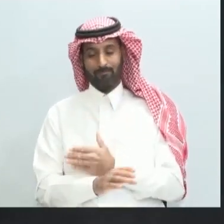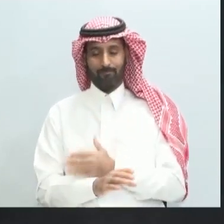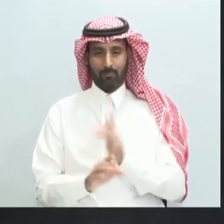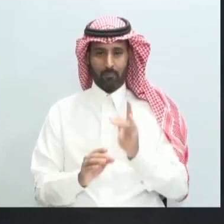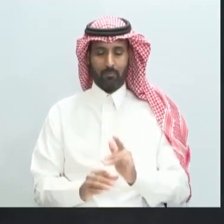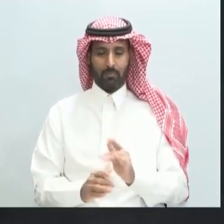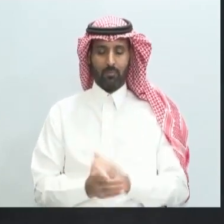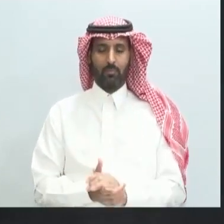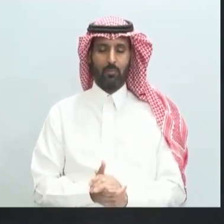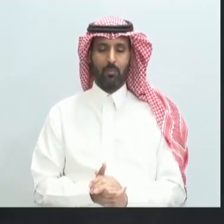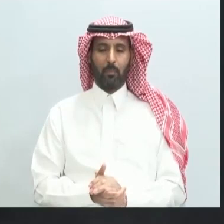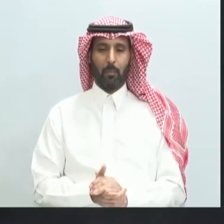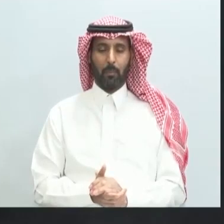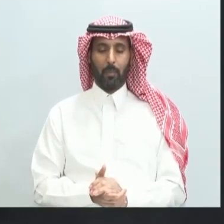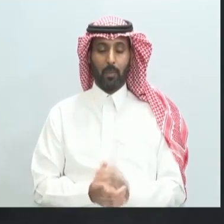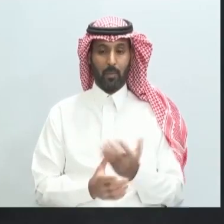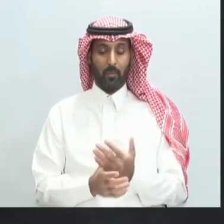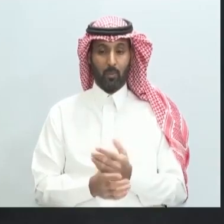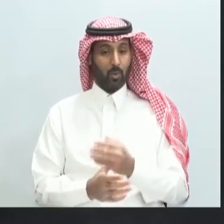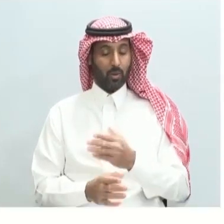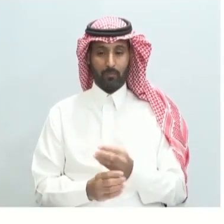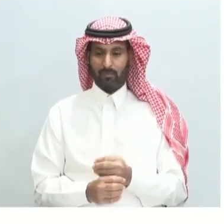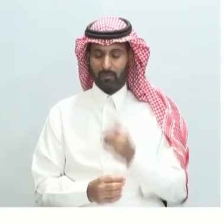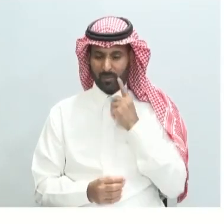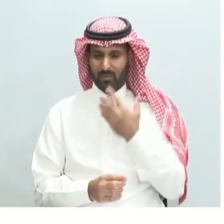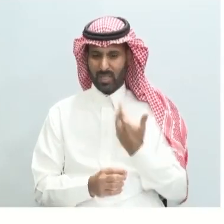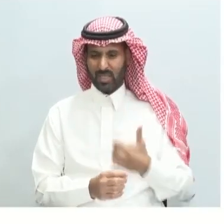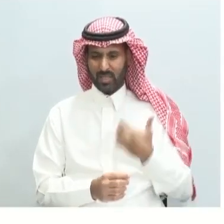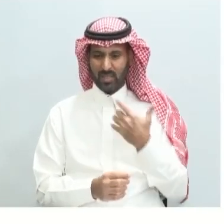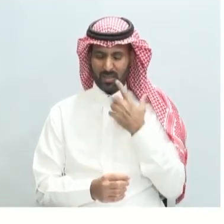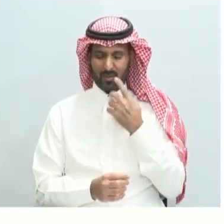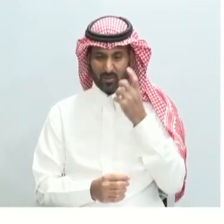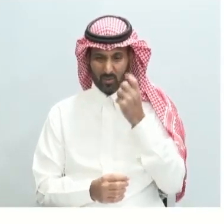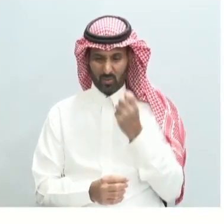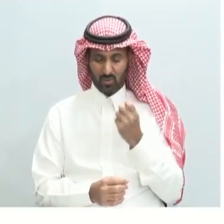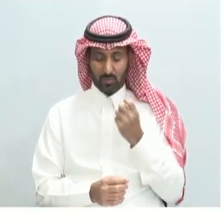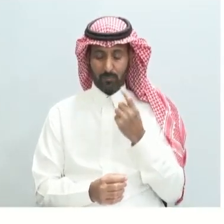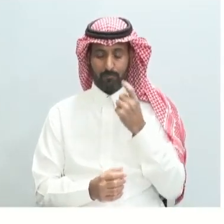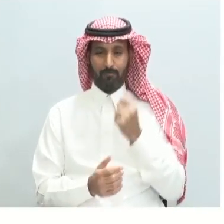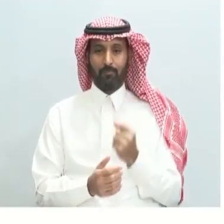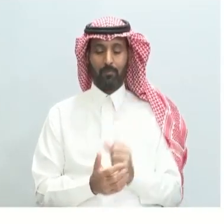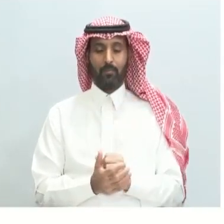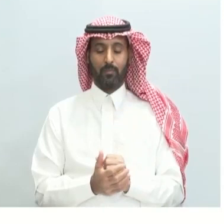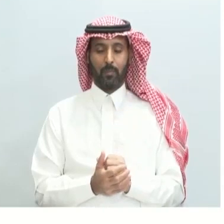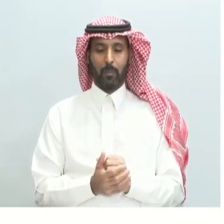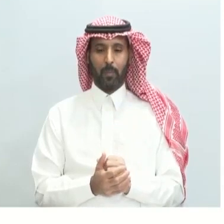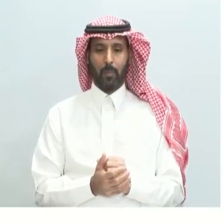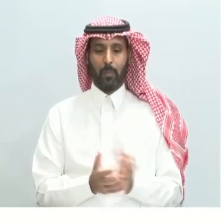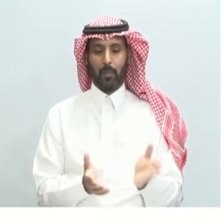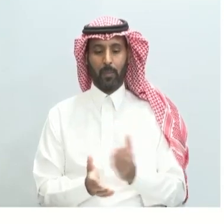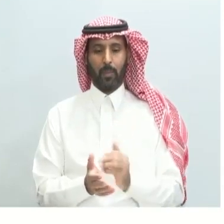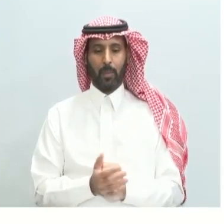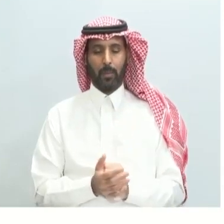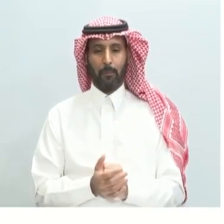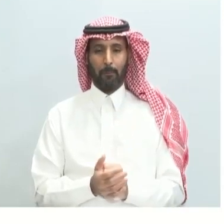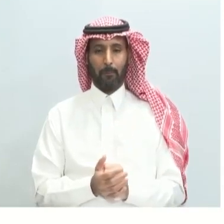all day, all night, because we are feeling sleepy. We didn't have enough sleep. Also,